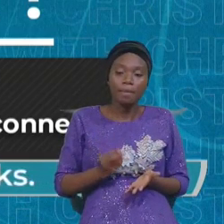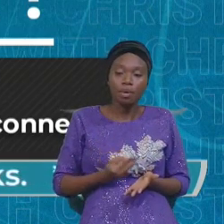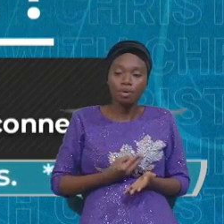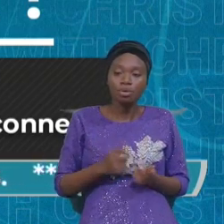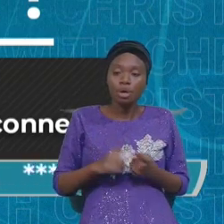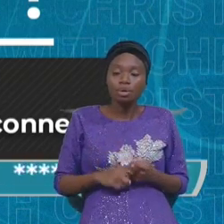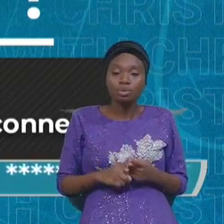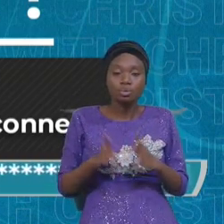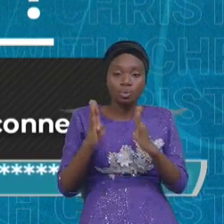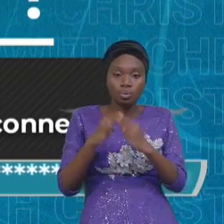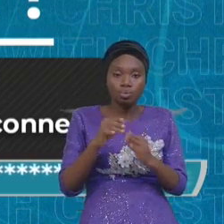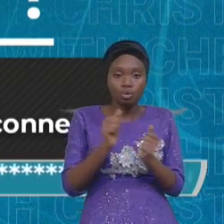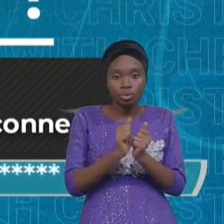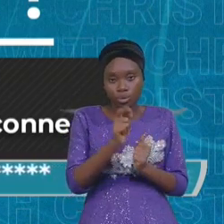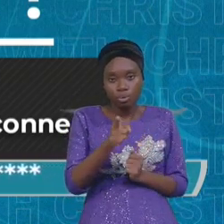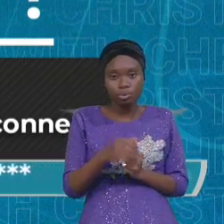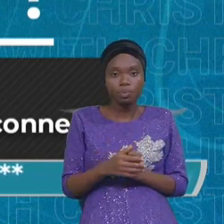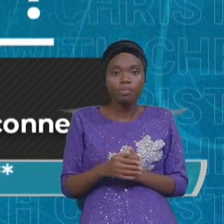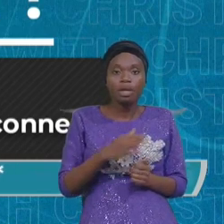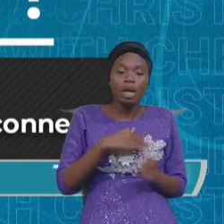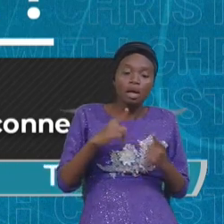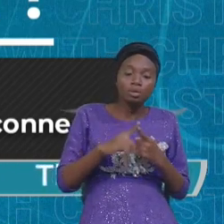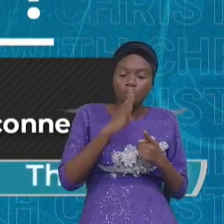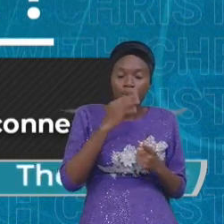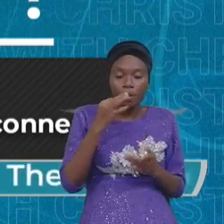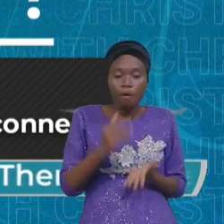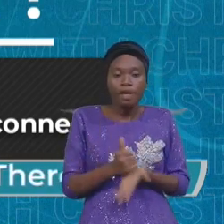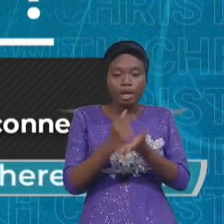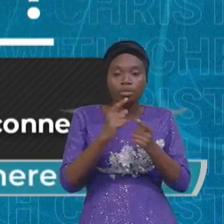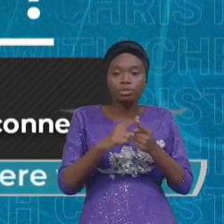you and to be of help to you.